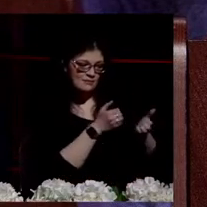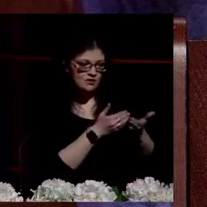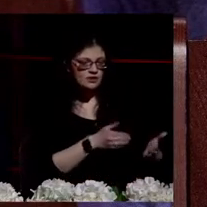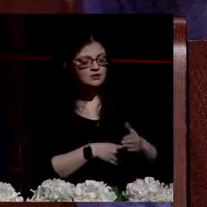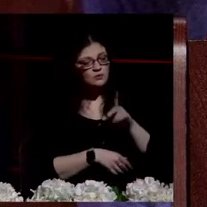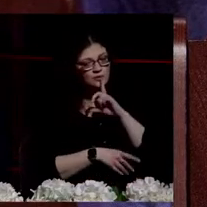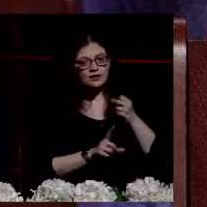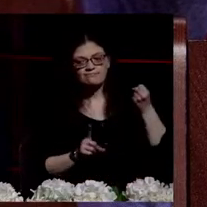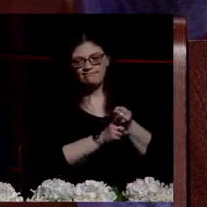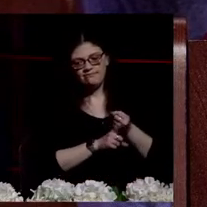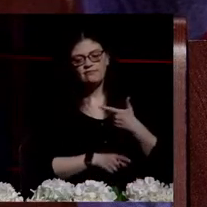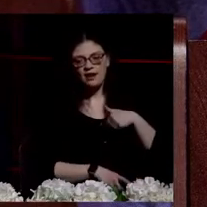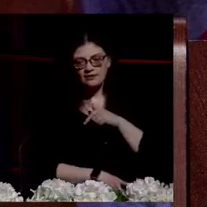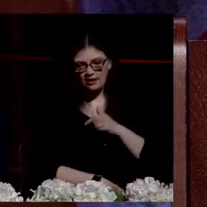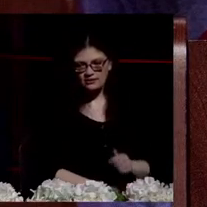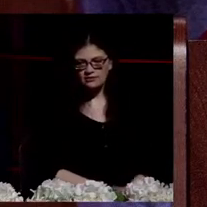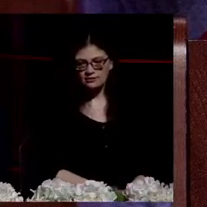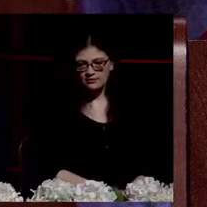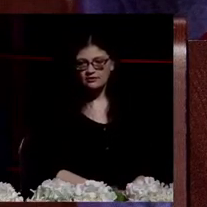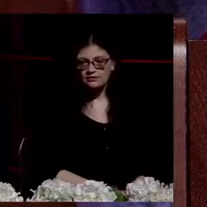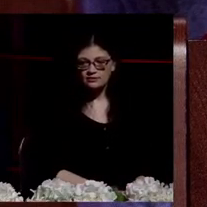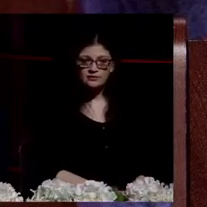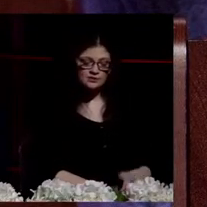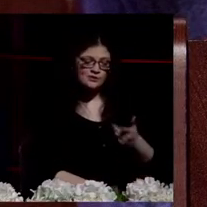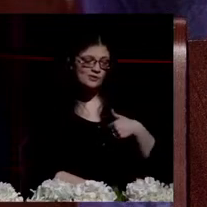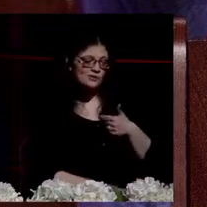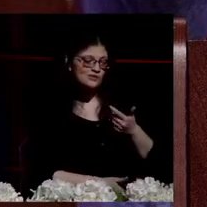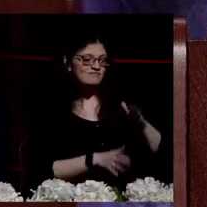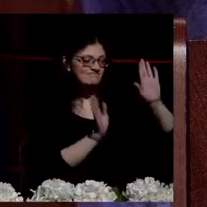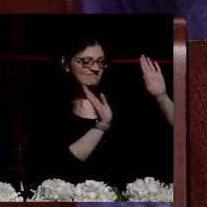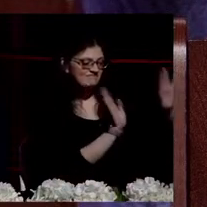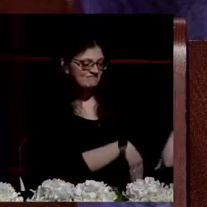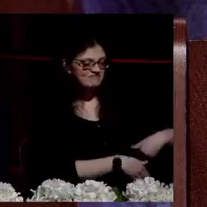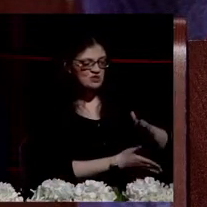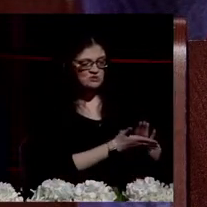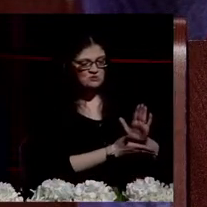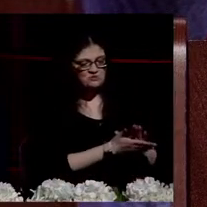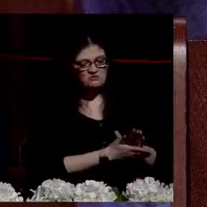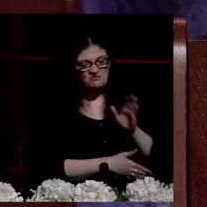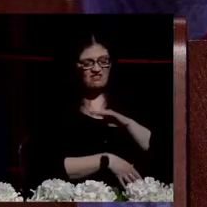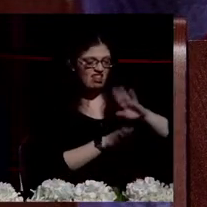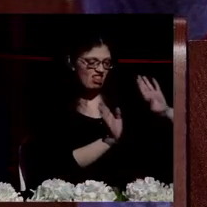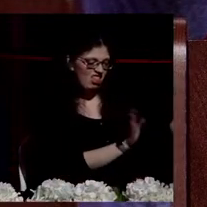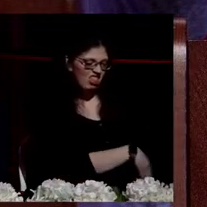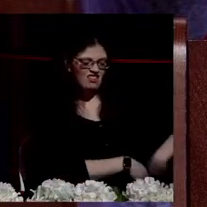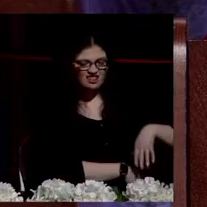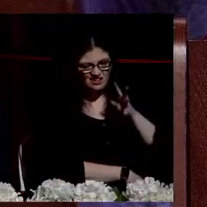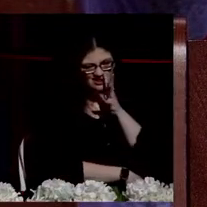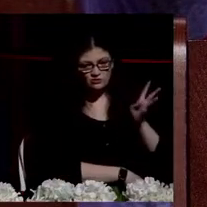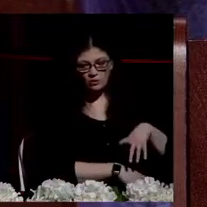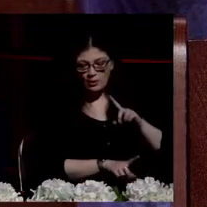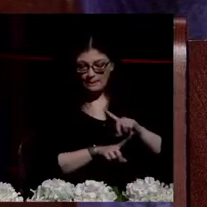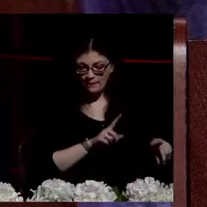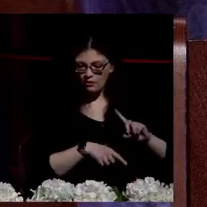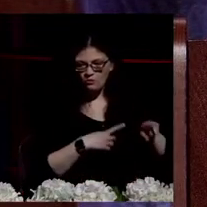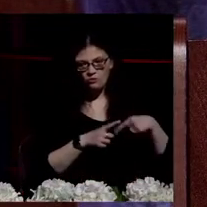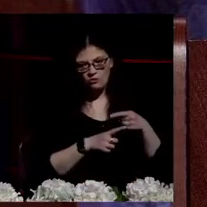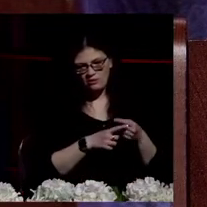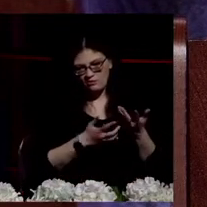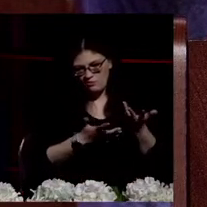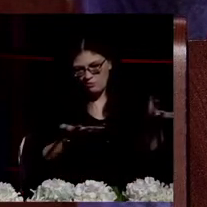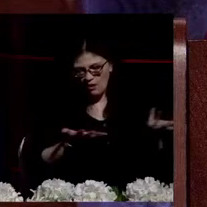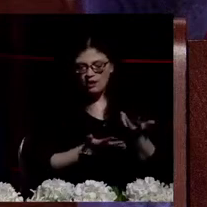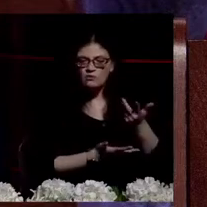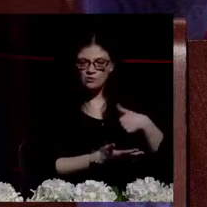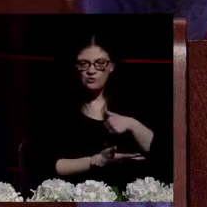impact on us. We even took school for granted when we thought it would never go away. But once we couldn't have it, all we wanted was to come back